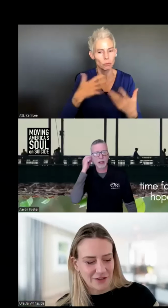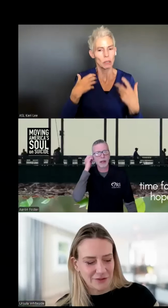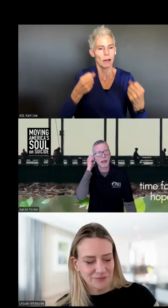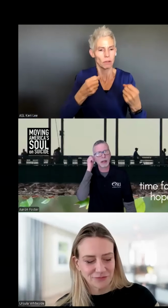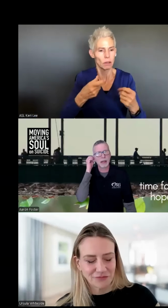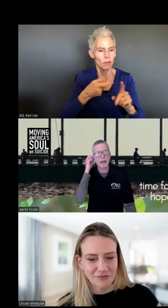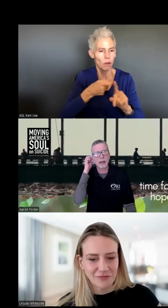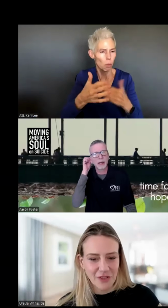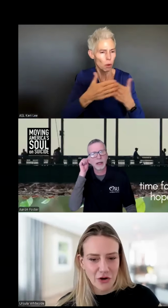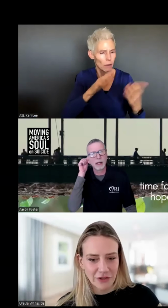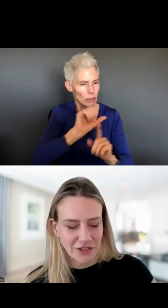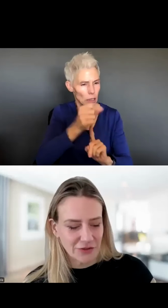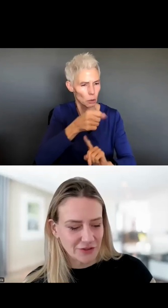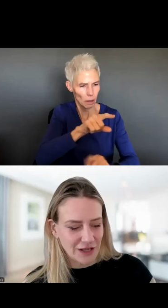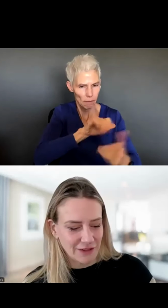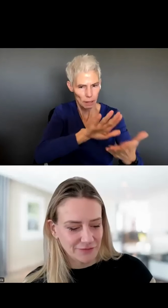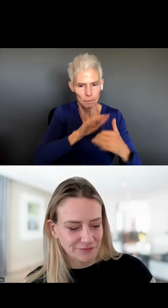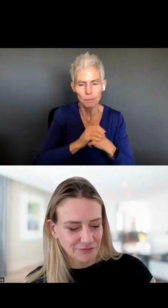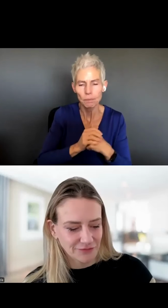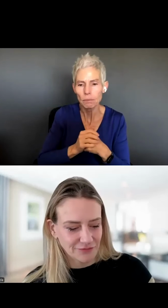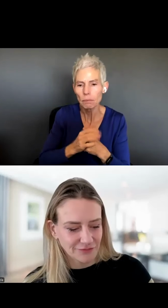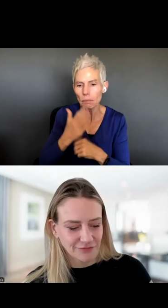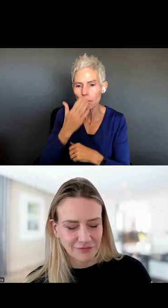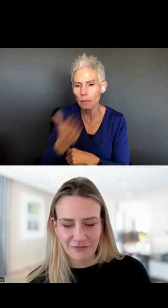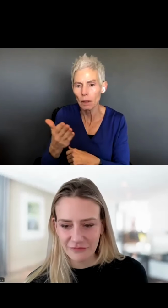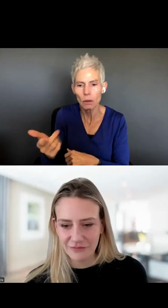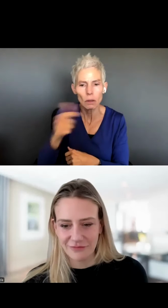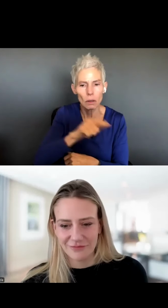Thank you, Arrow. Over to you, David.